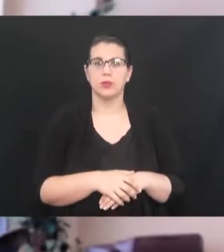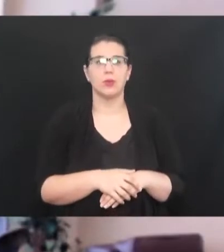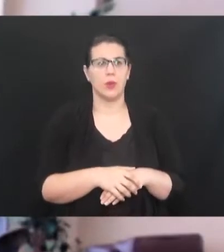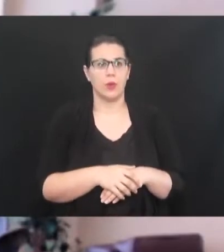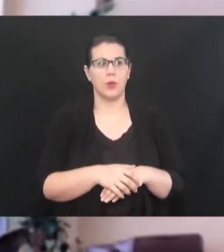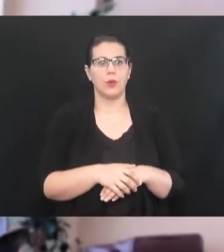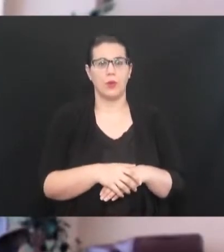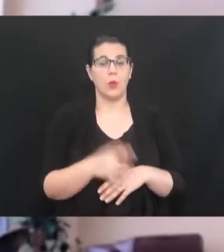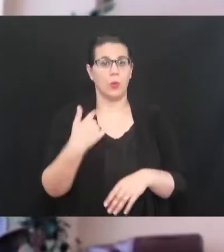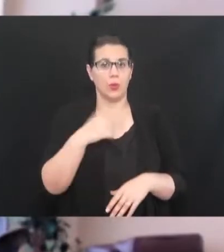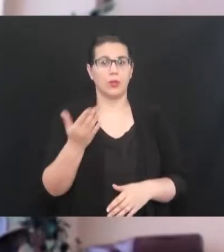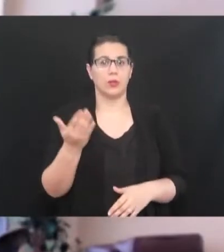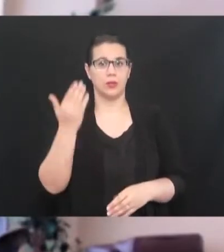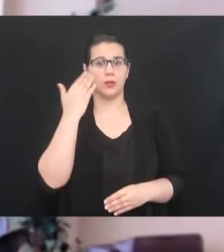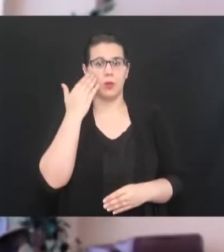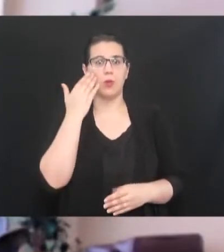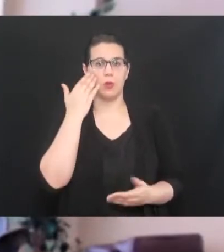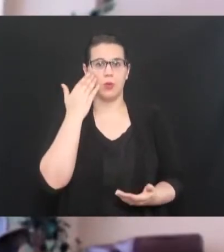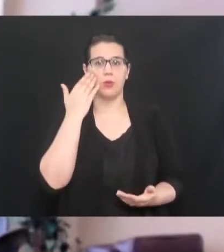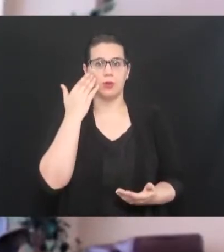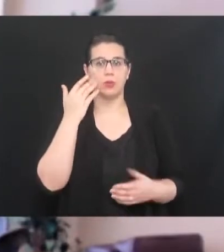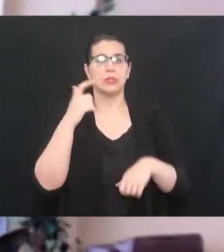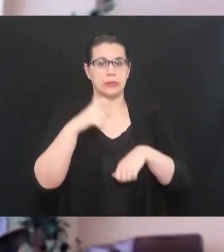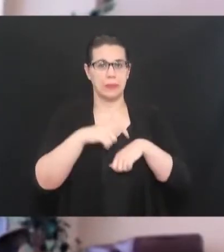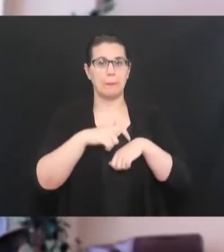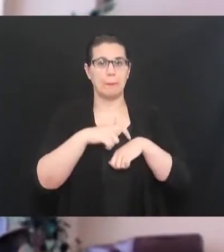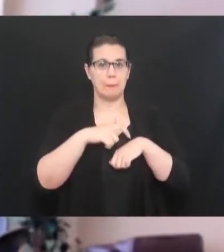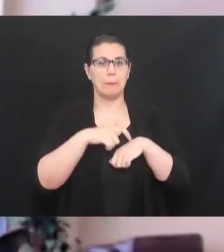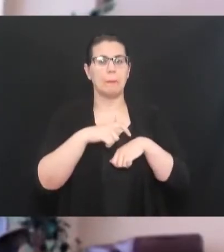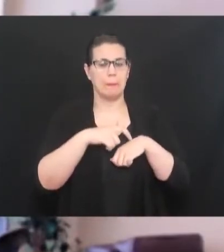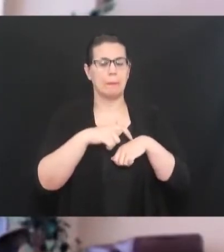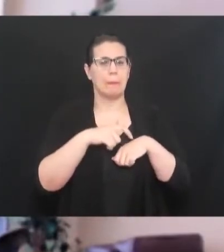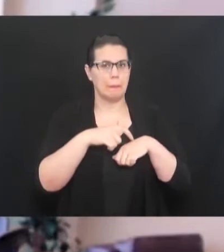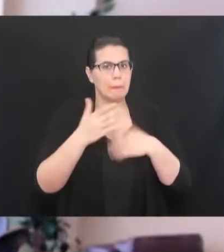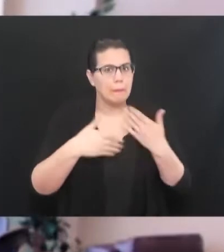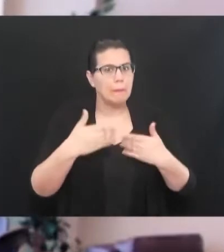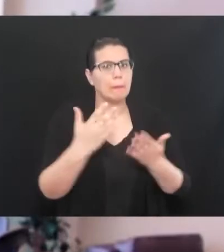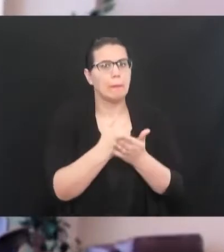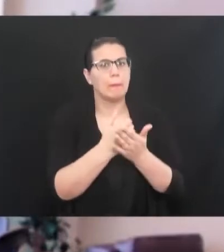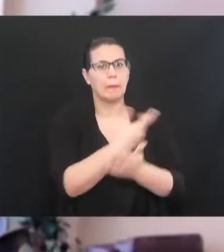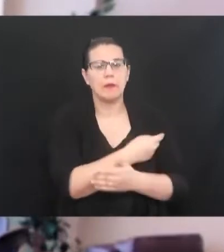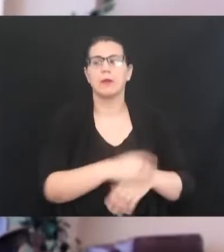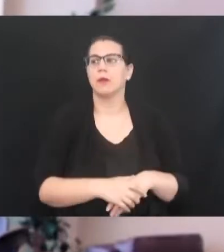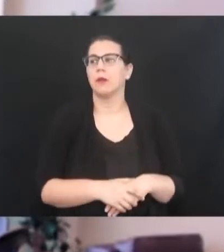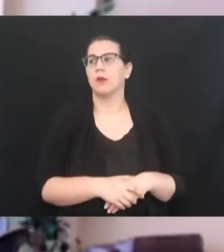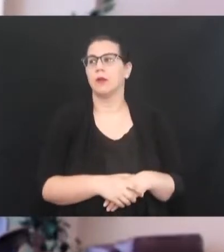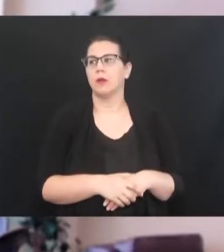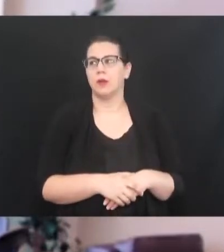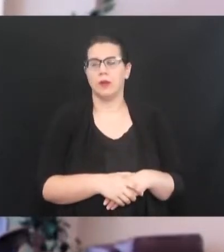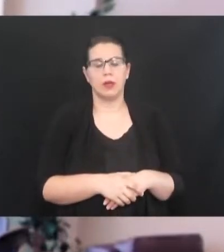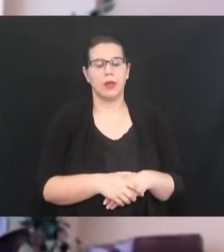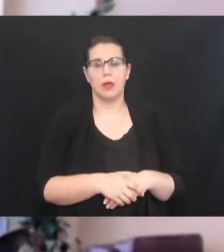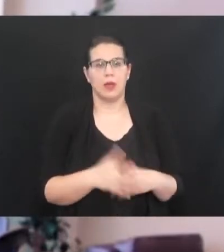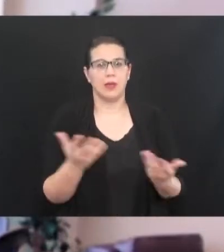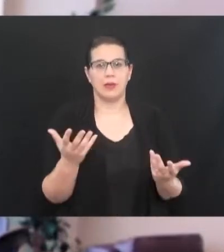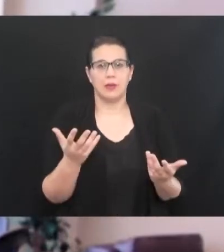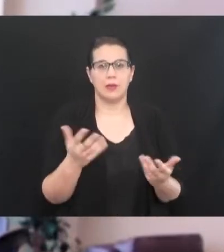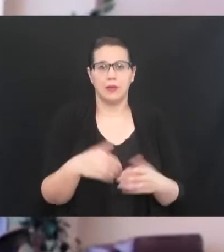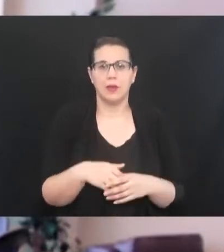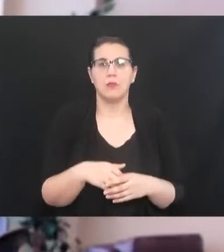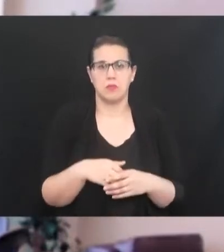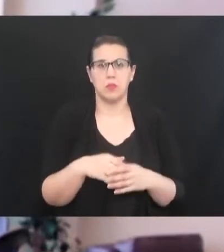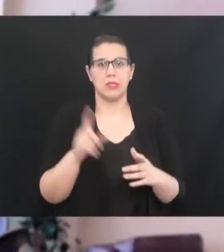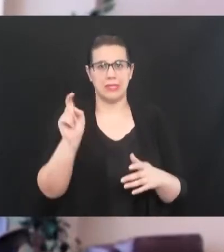times, and I will say it one more time, that we still have somewhat of an